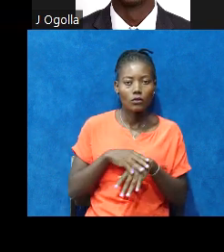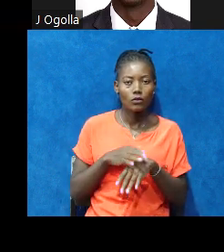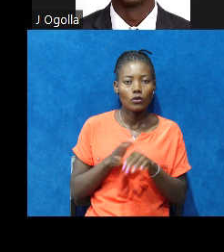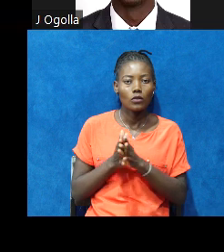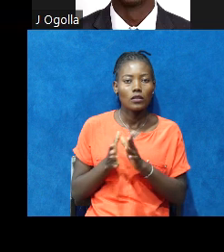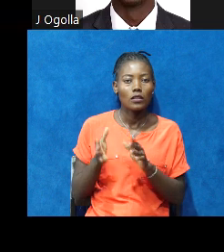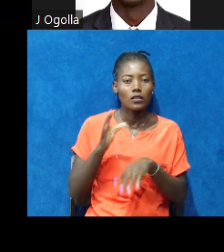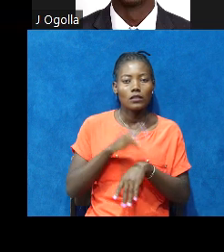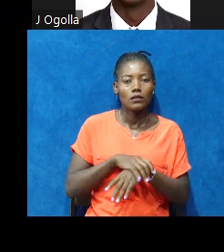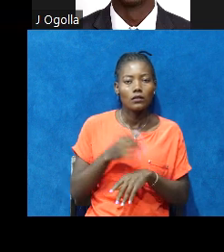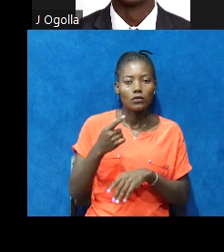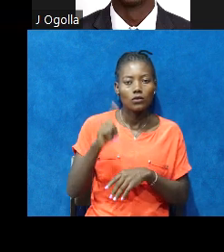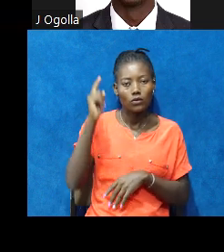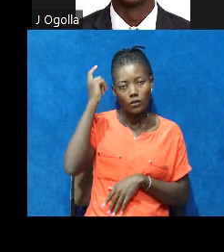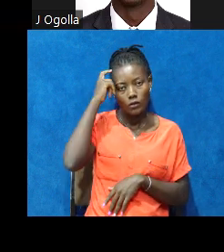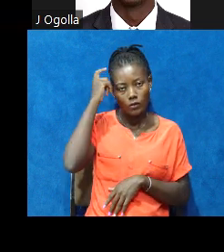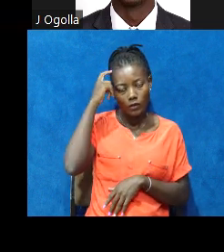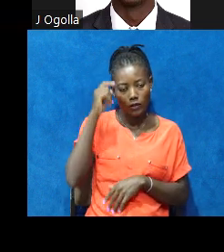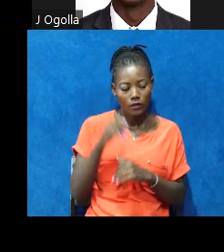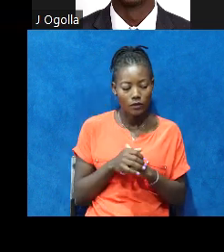and get your brain used to